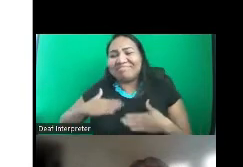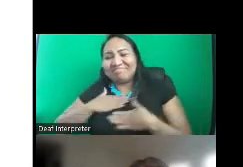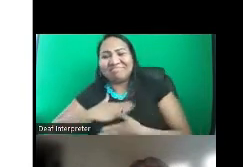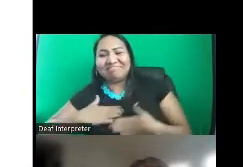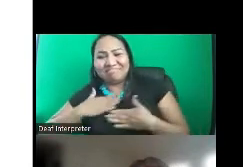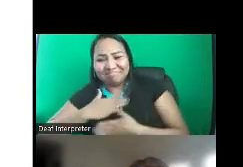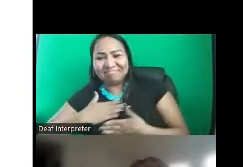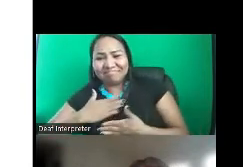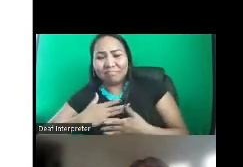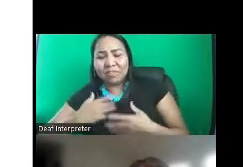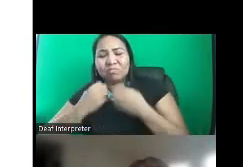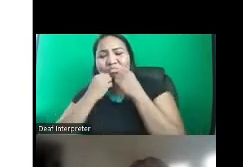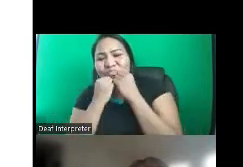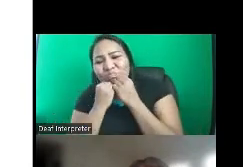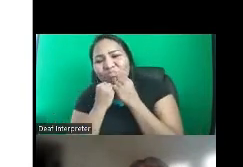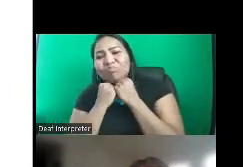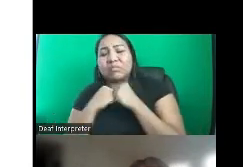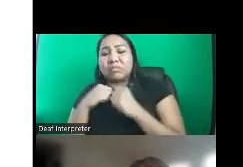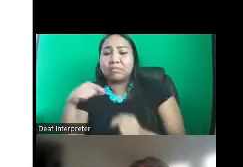get our training. So.